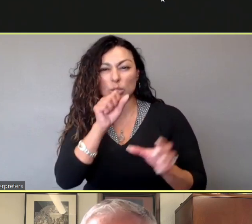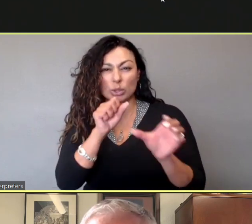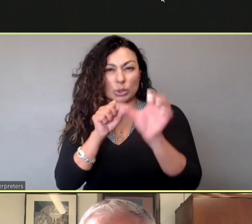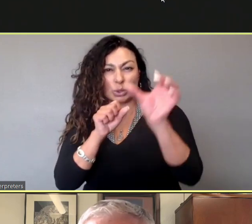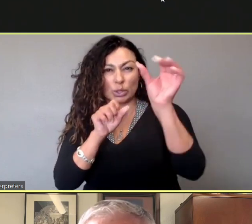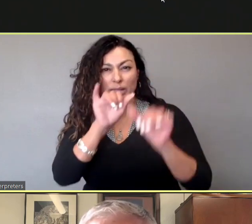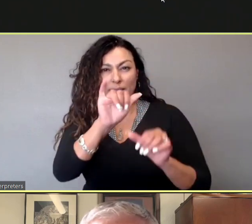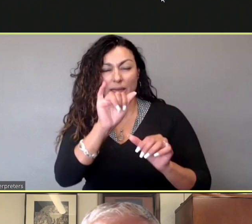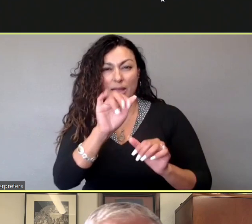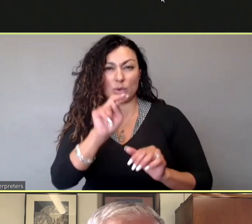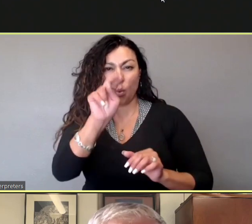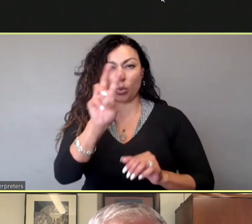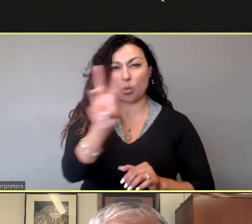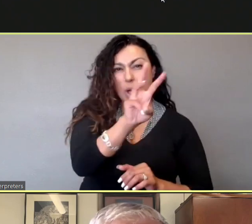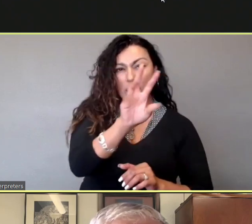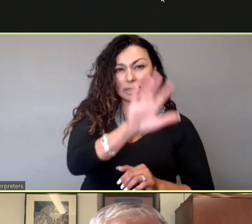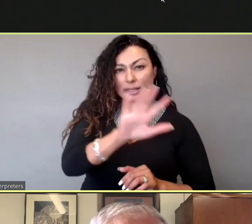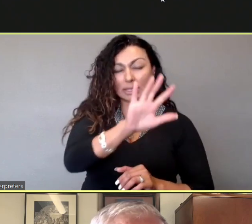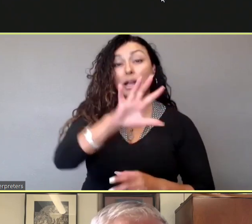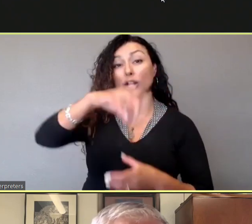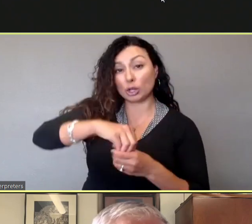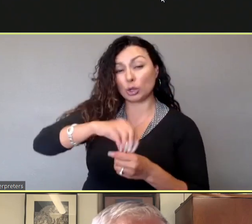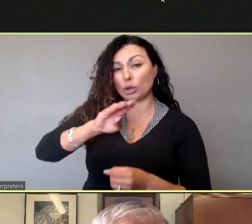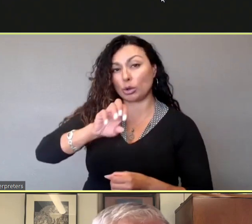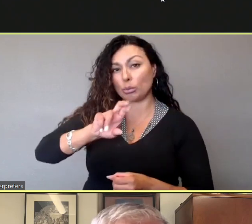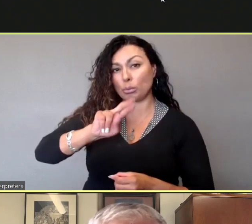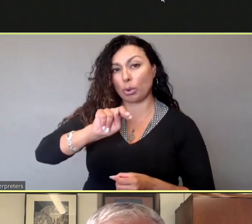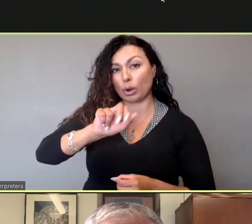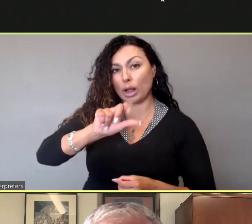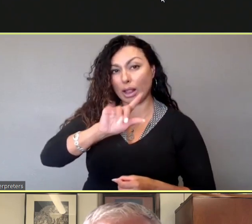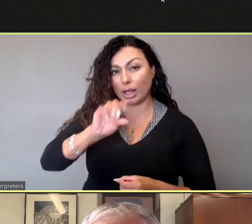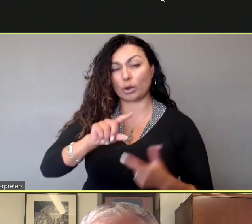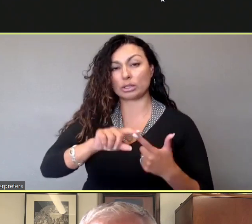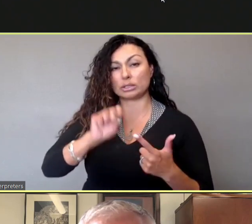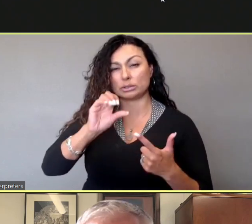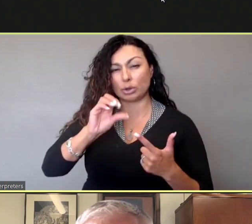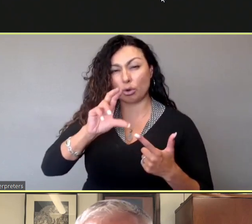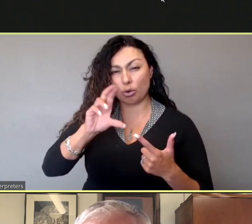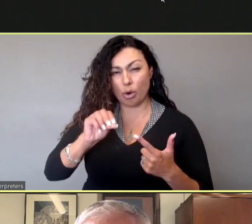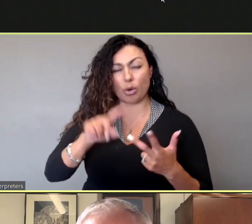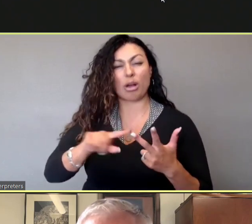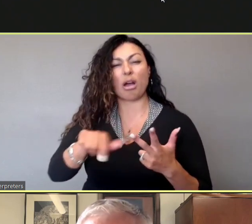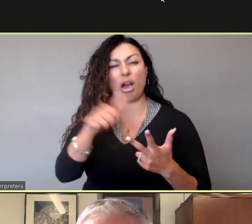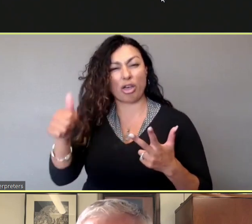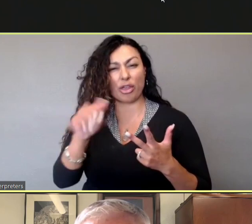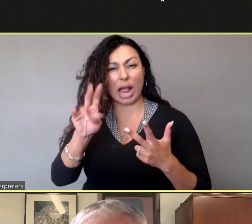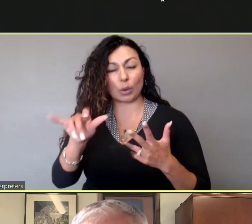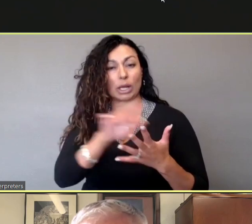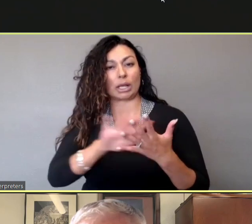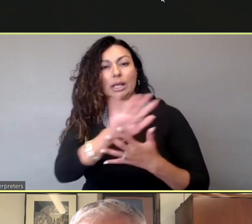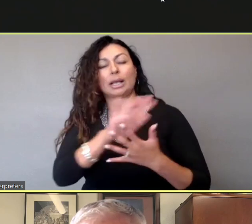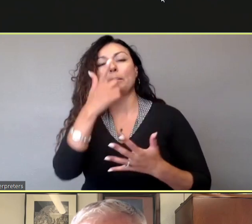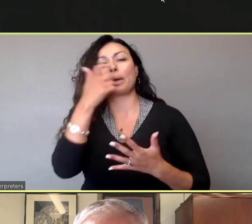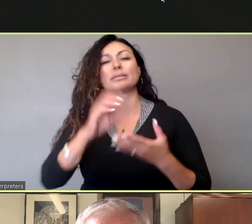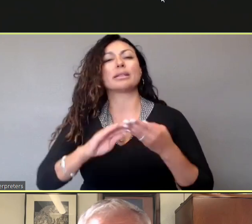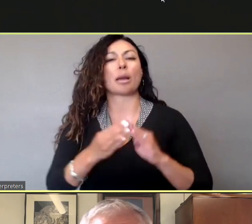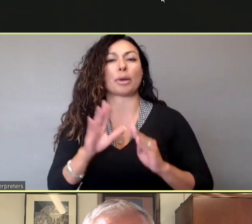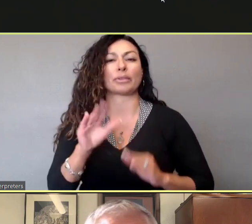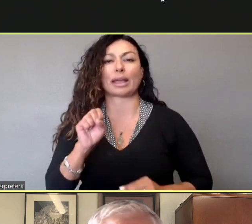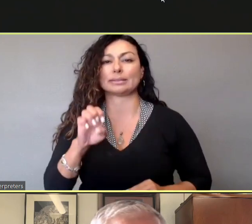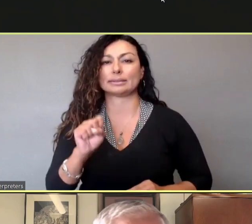red Northwest that includes Bernalillo and Socorro and Valencia counties is actually mainly driven by the number of cases,